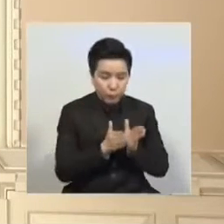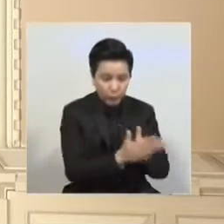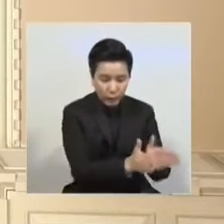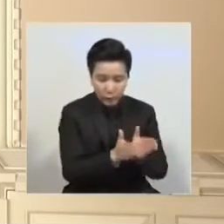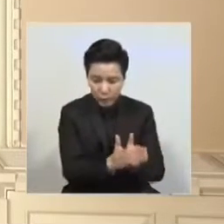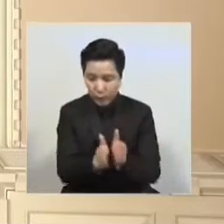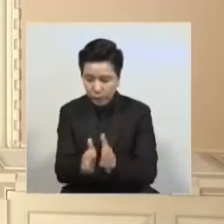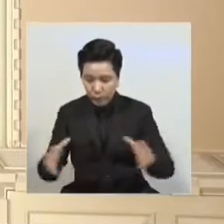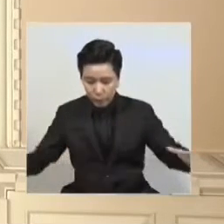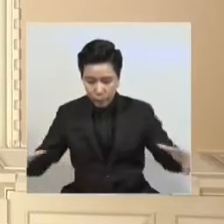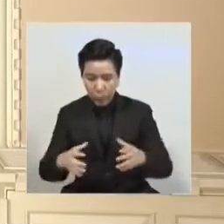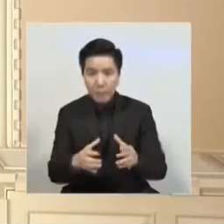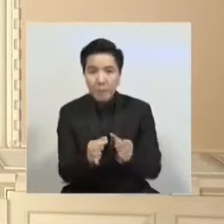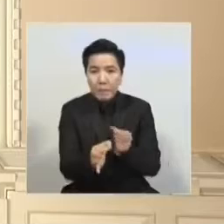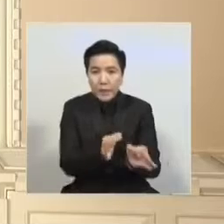crucial and have